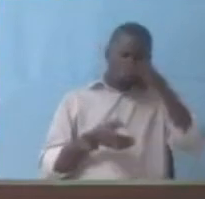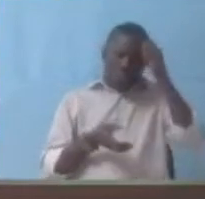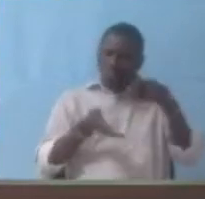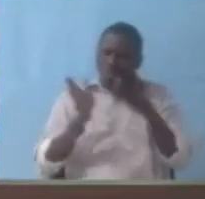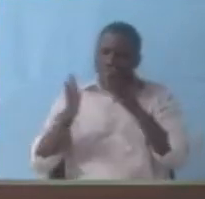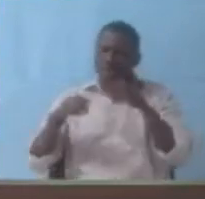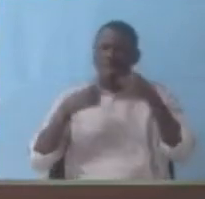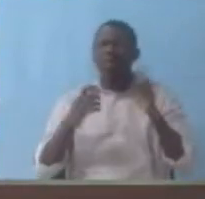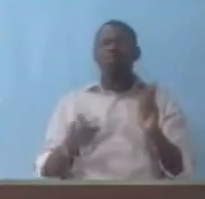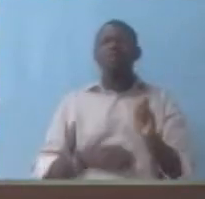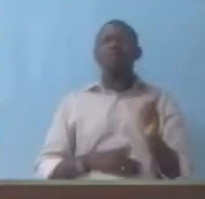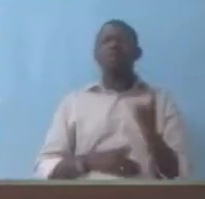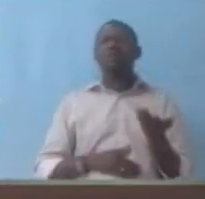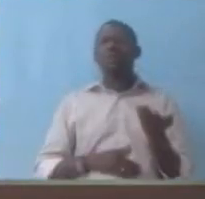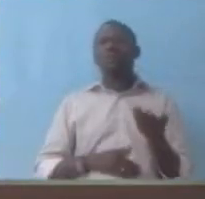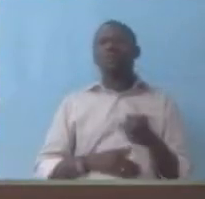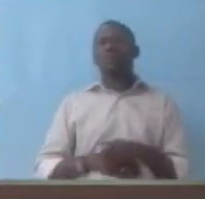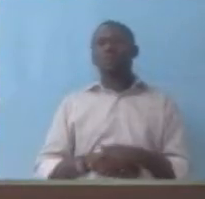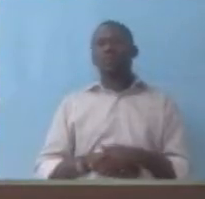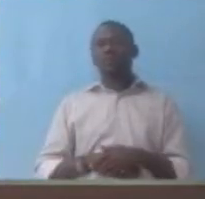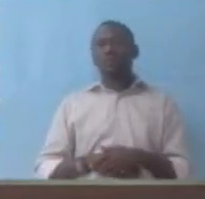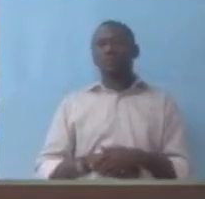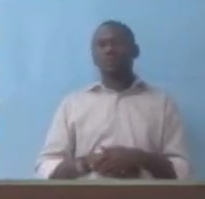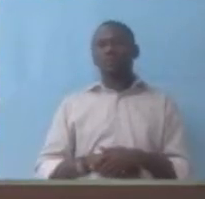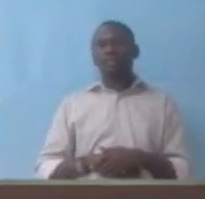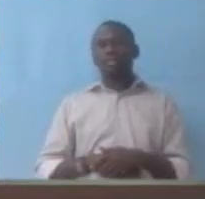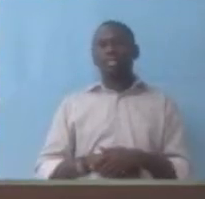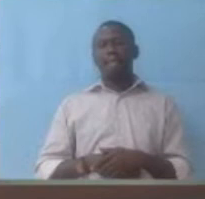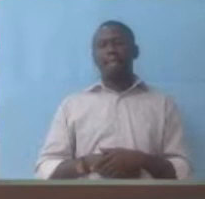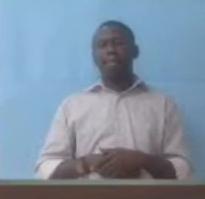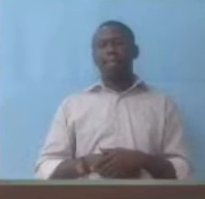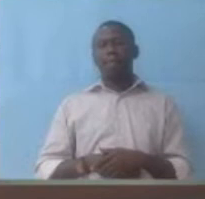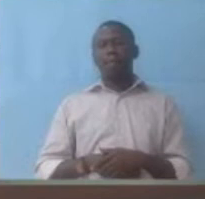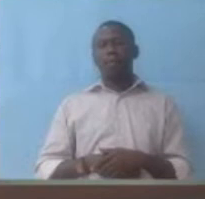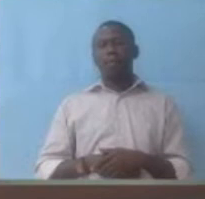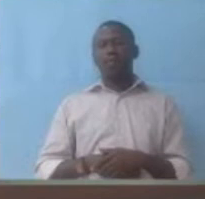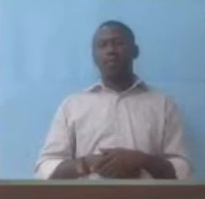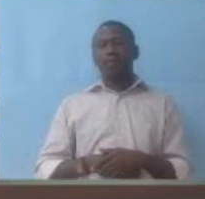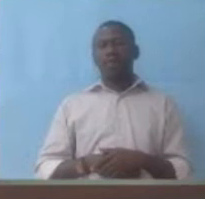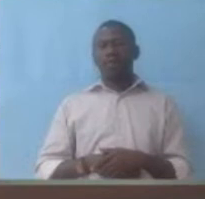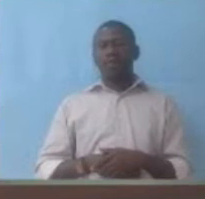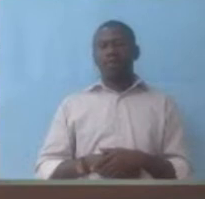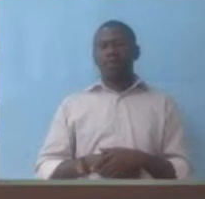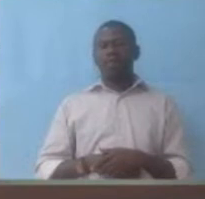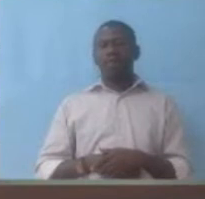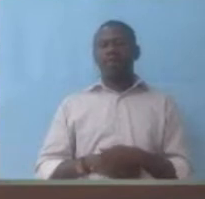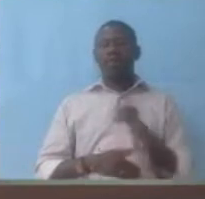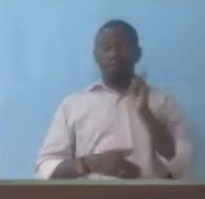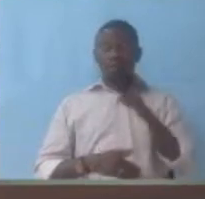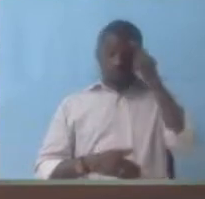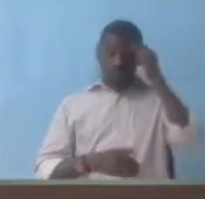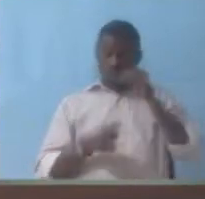be mumeti. You must remember also, I mean, I agree that they continue to do what they wanted. So